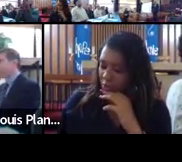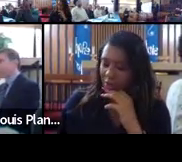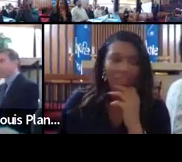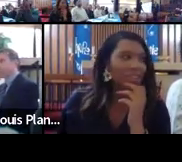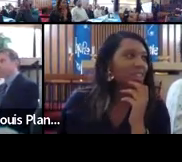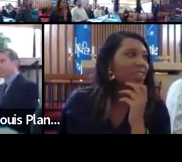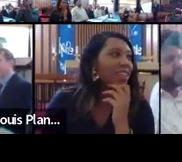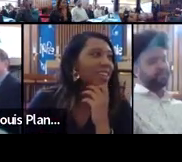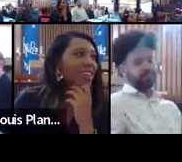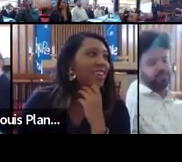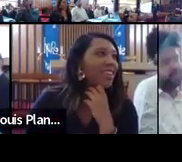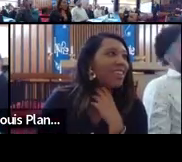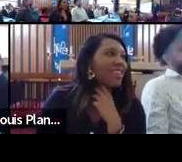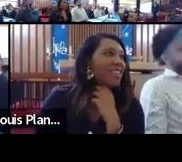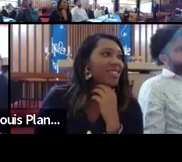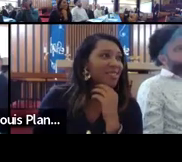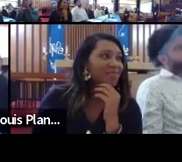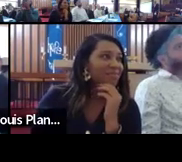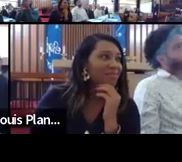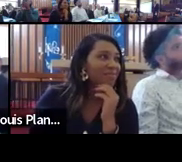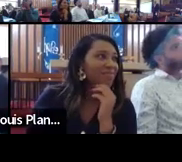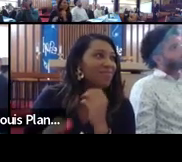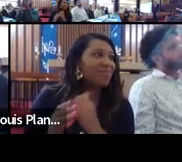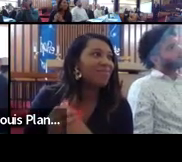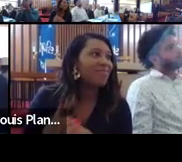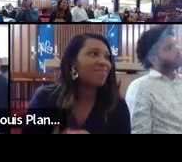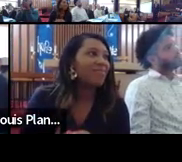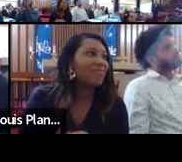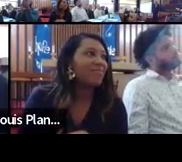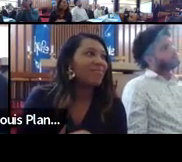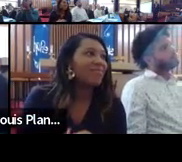Good evening. Good evening. Commissioners, all,